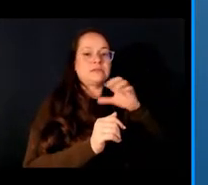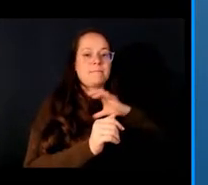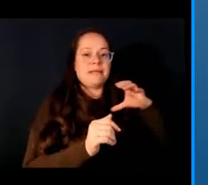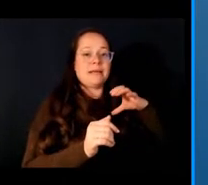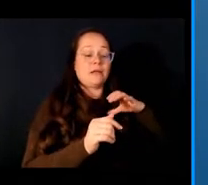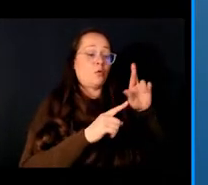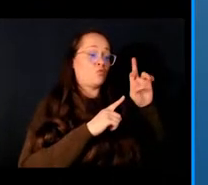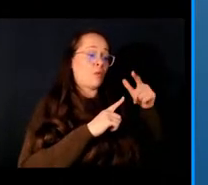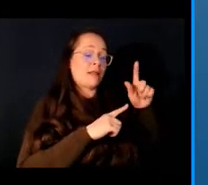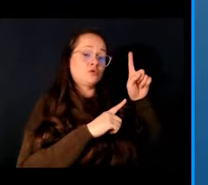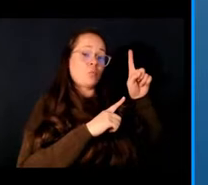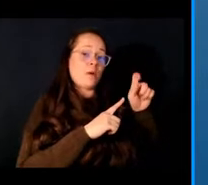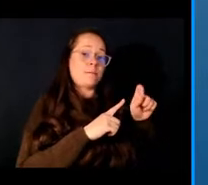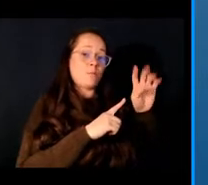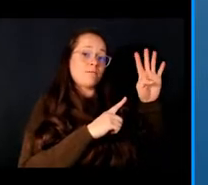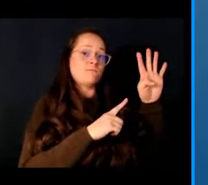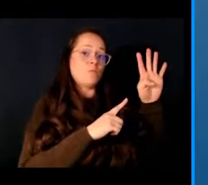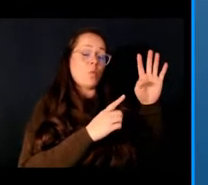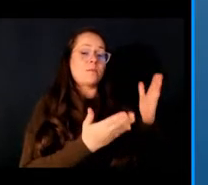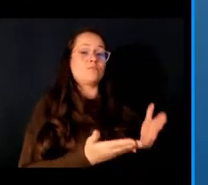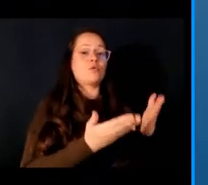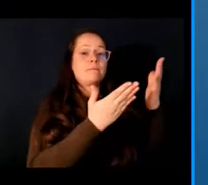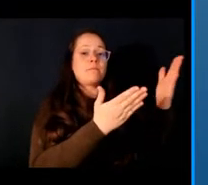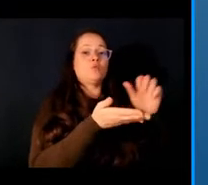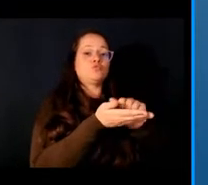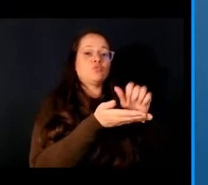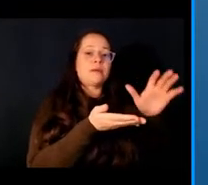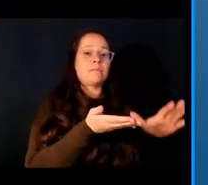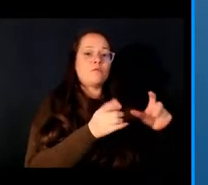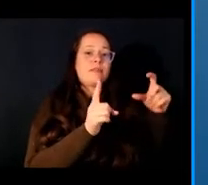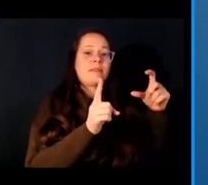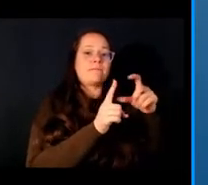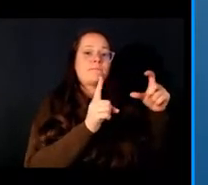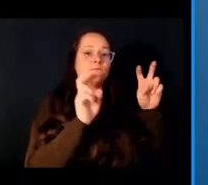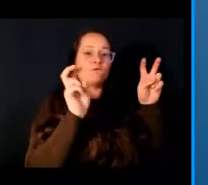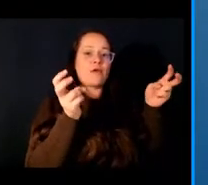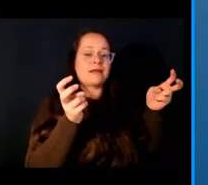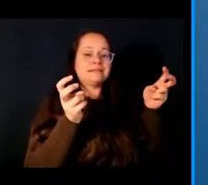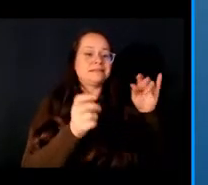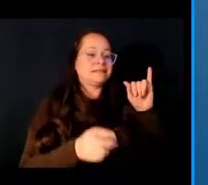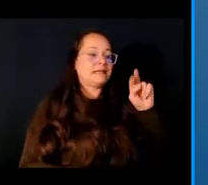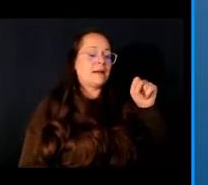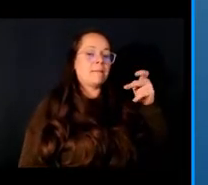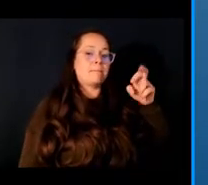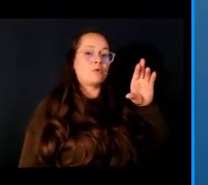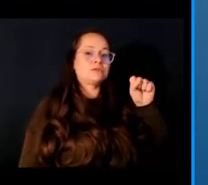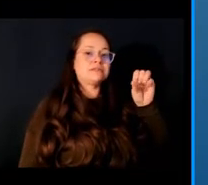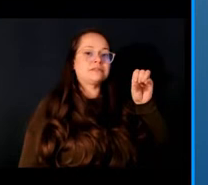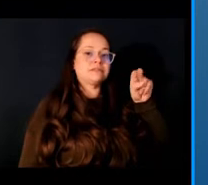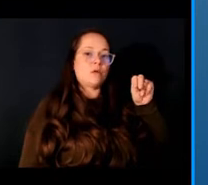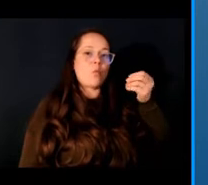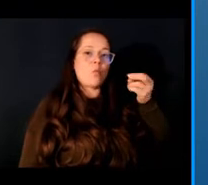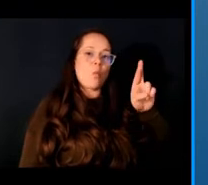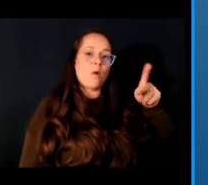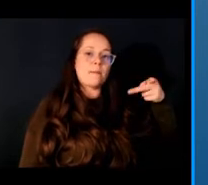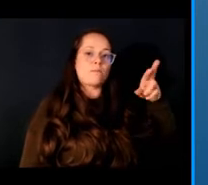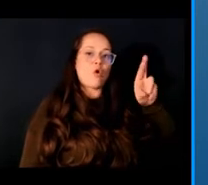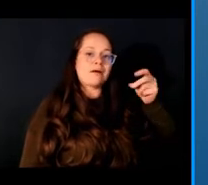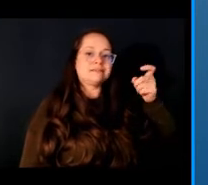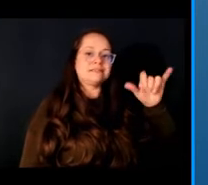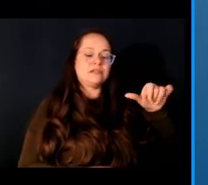1.4 we are proposed removing the phrase in-person or by proxy to allow for virtual meetings and